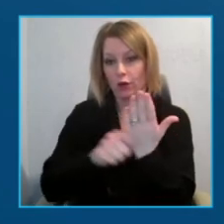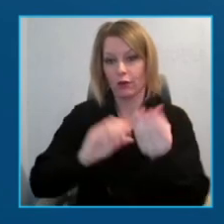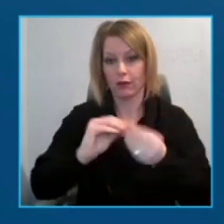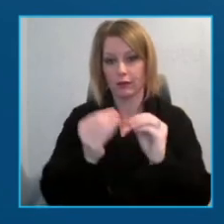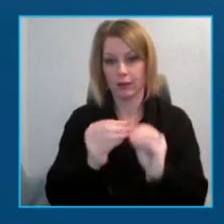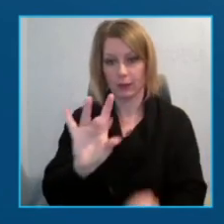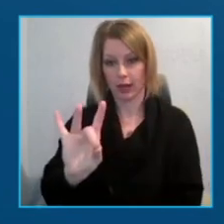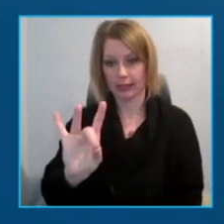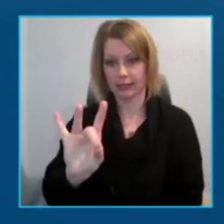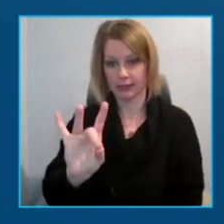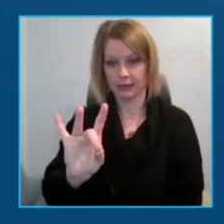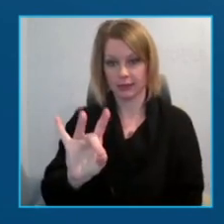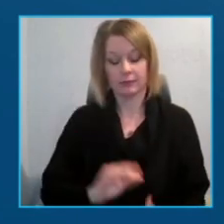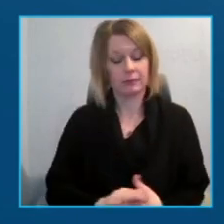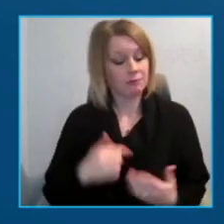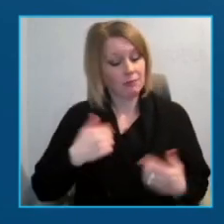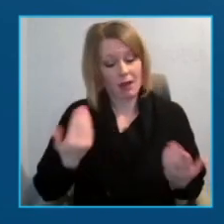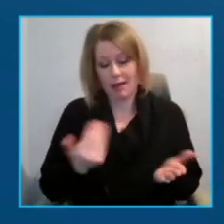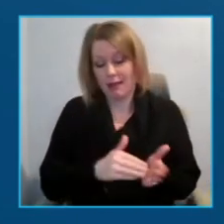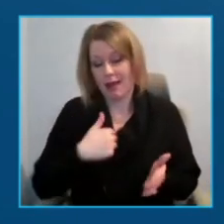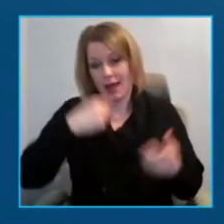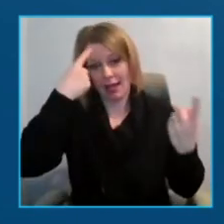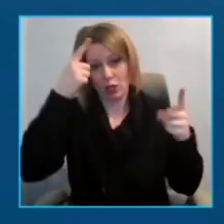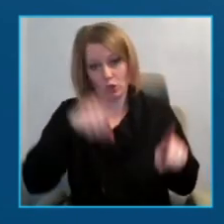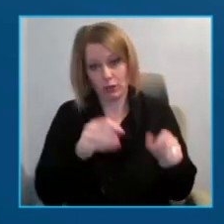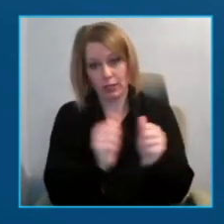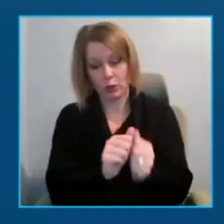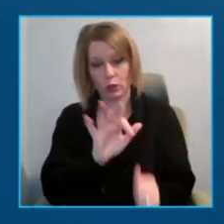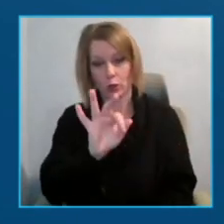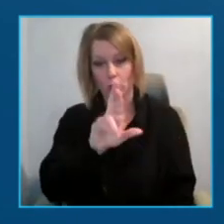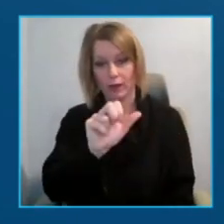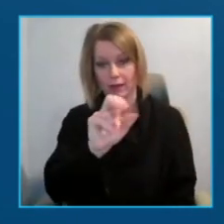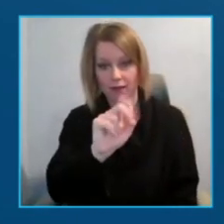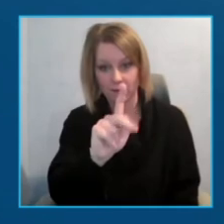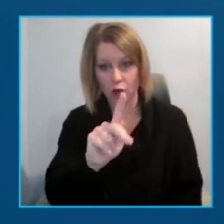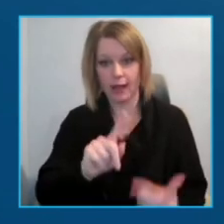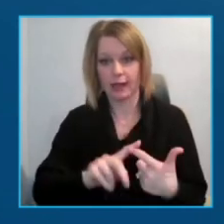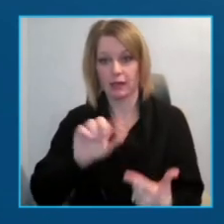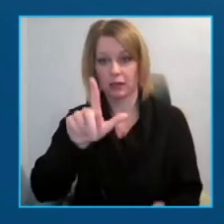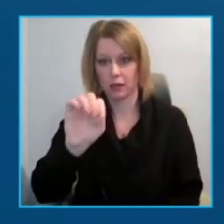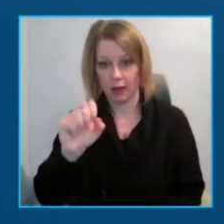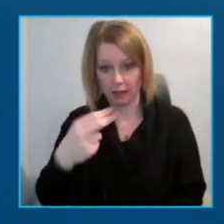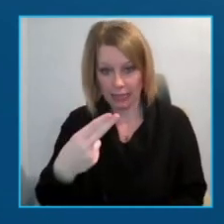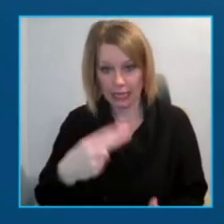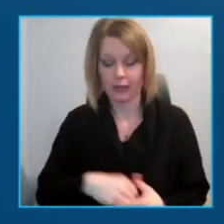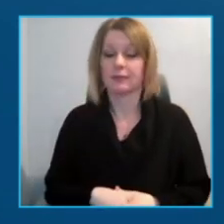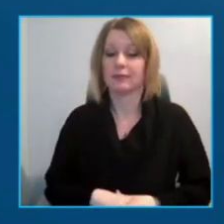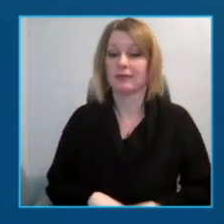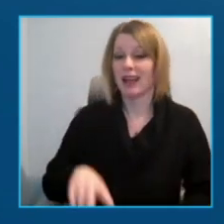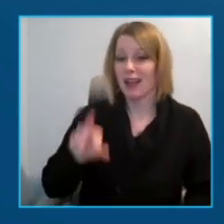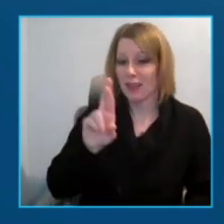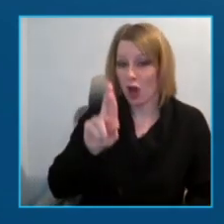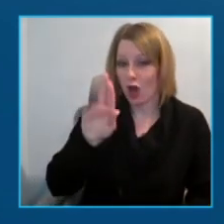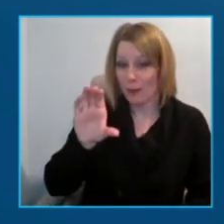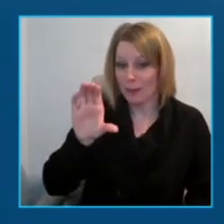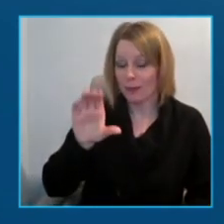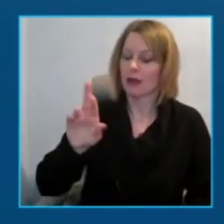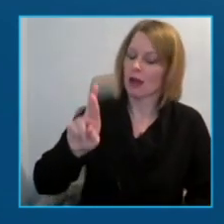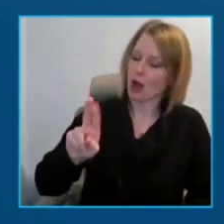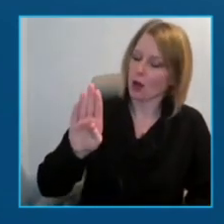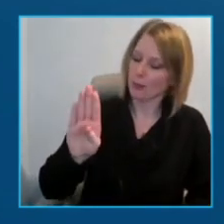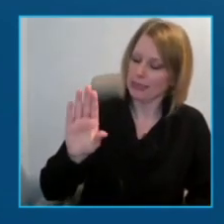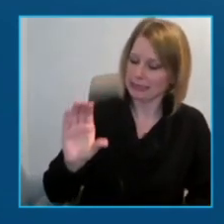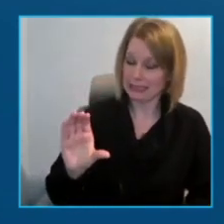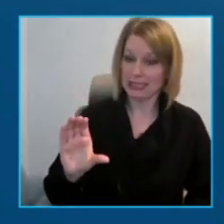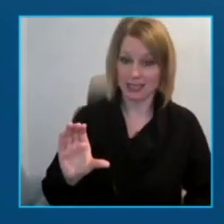Again, I agree with Frank and Leah. The RBC has the power to,